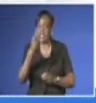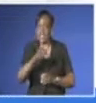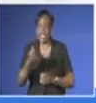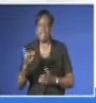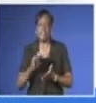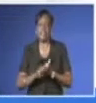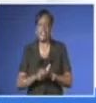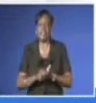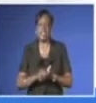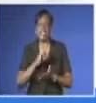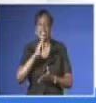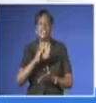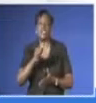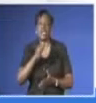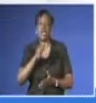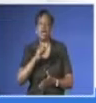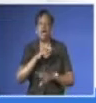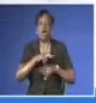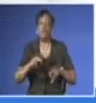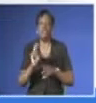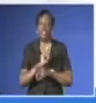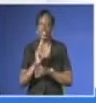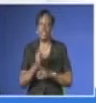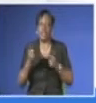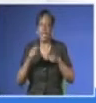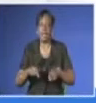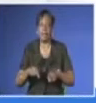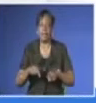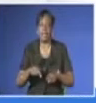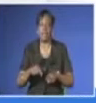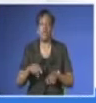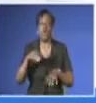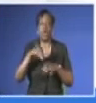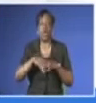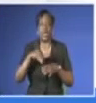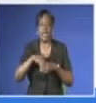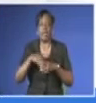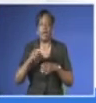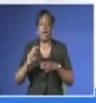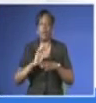unusual happening in our borders, and our defense force is on full alert